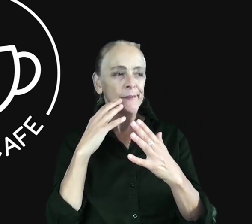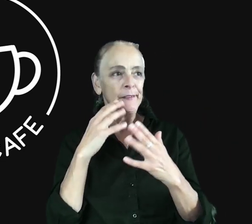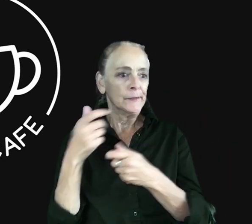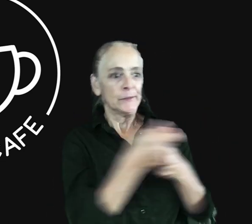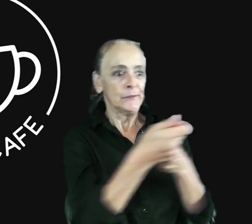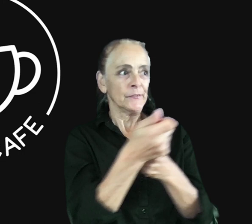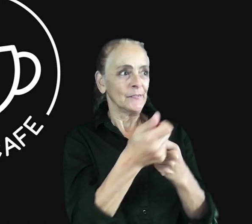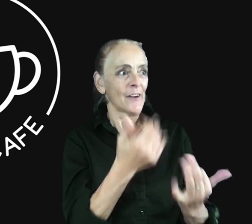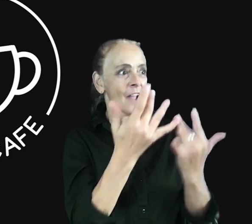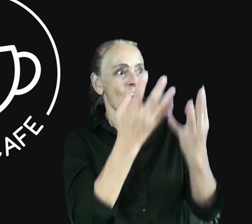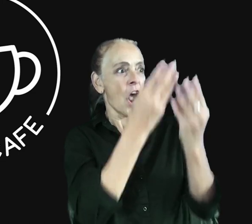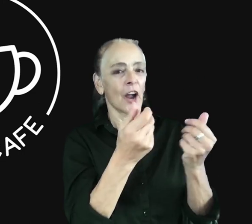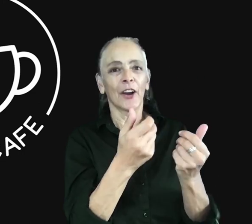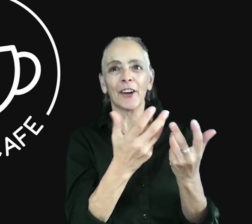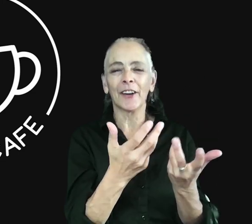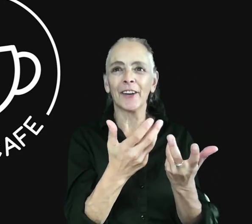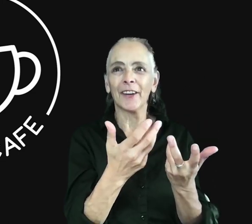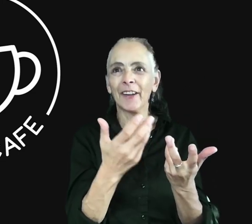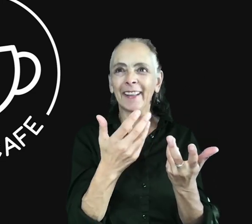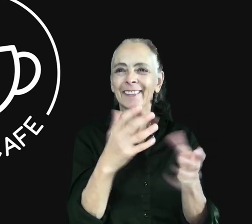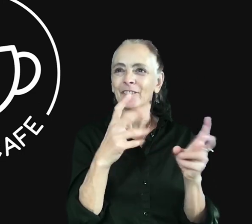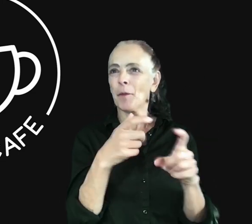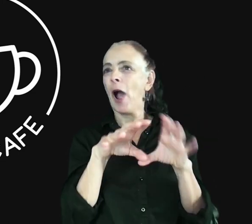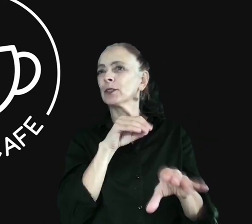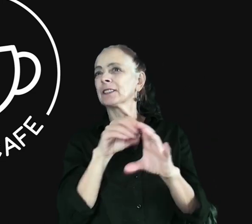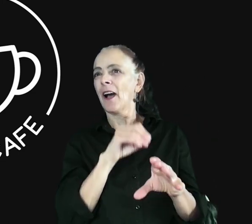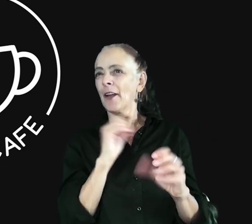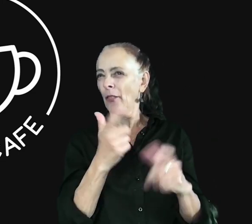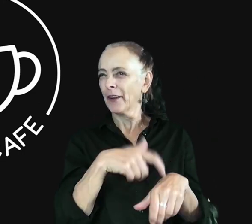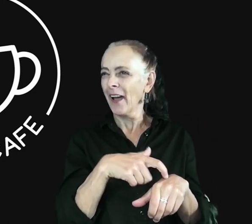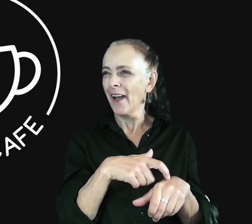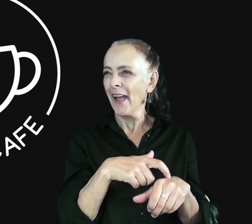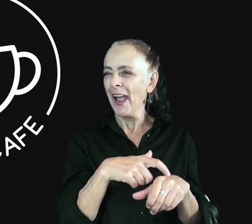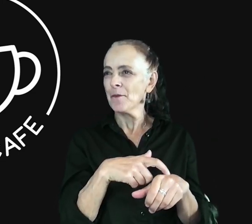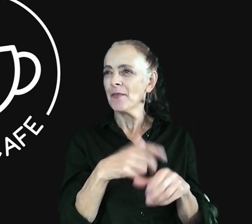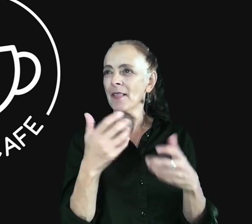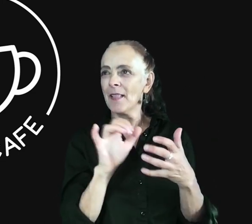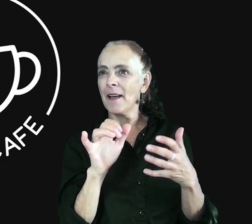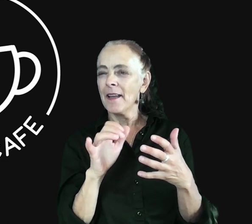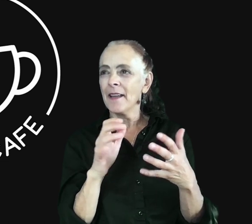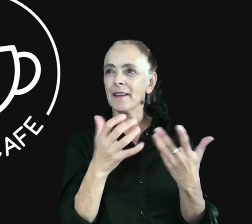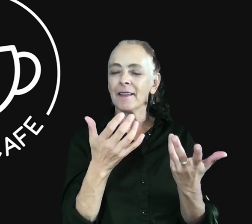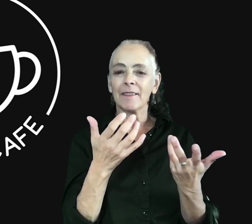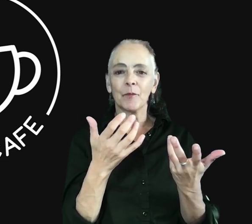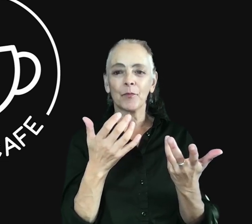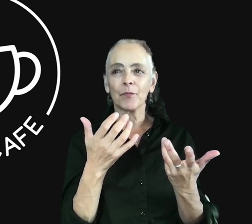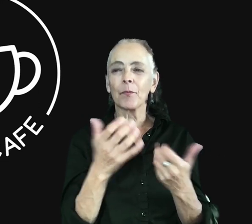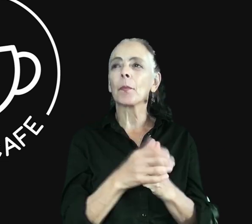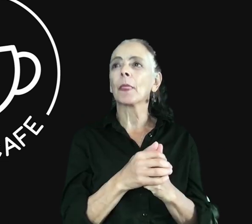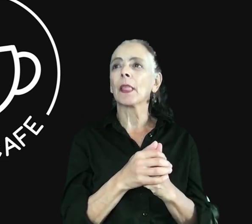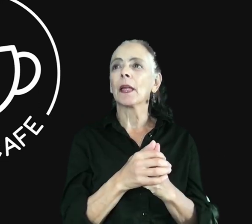you're kind of just a little bit on the outside all the time like you're you've got this kind of sense for maybe i don't